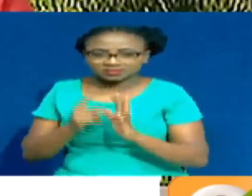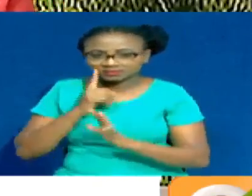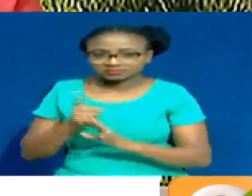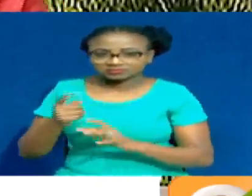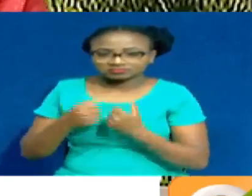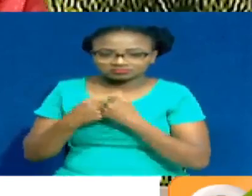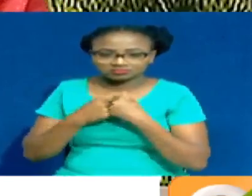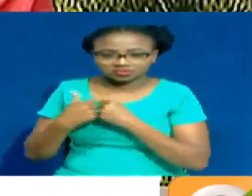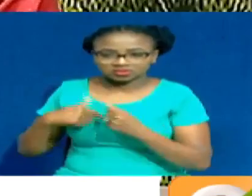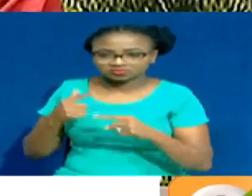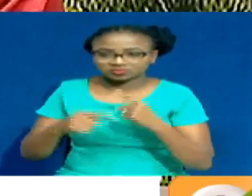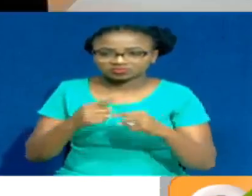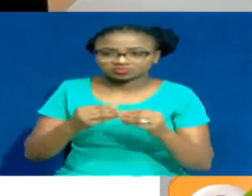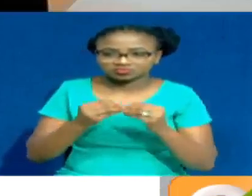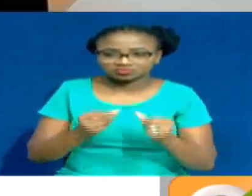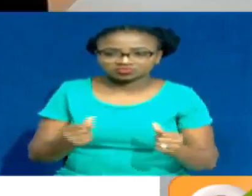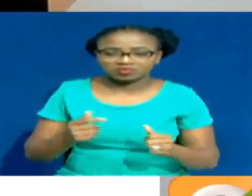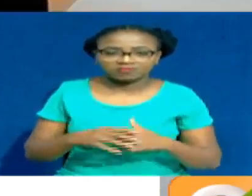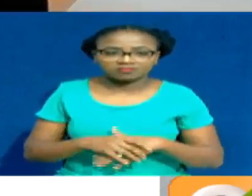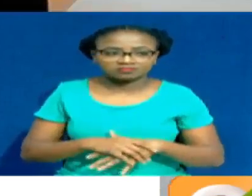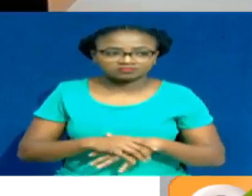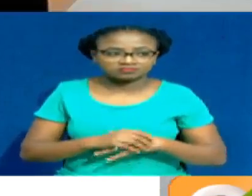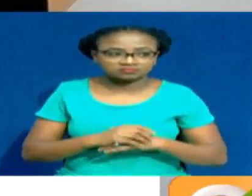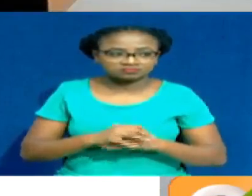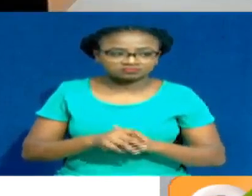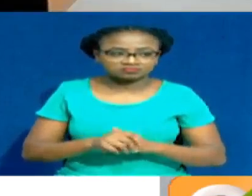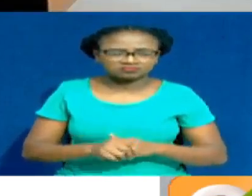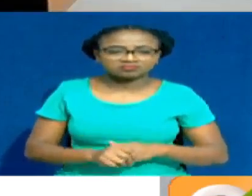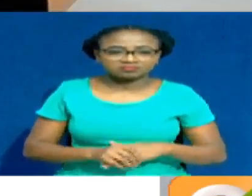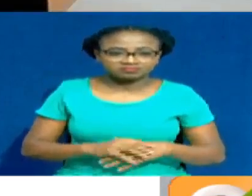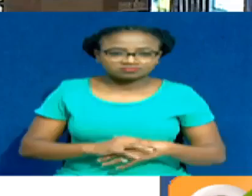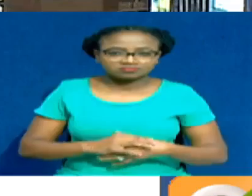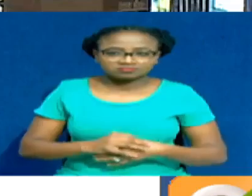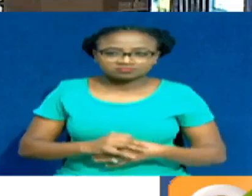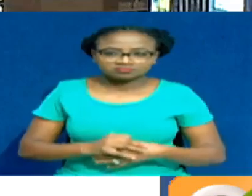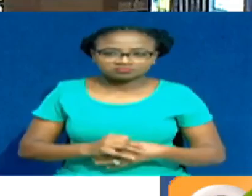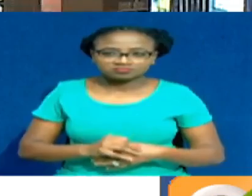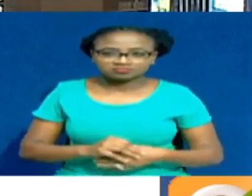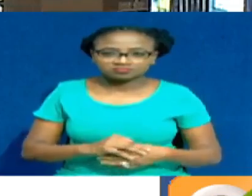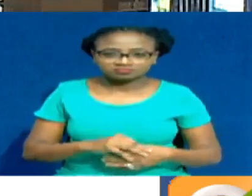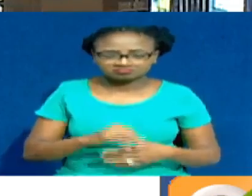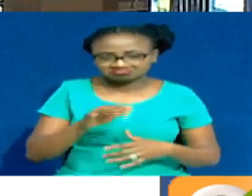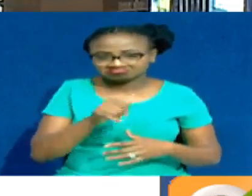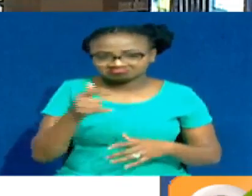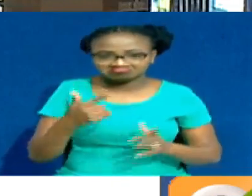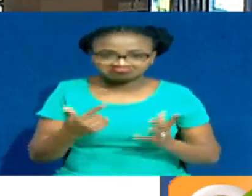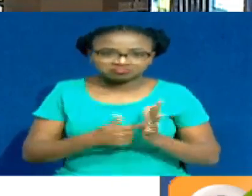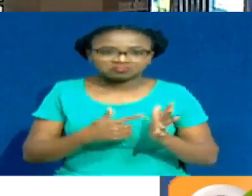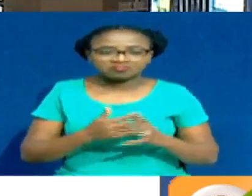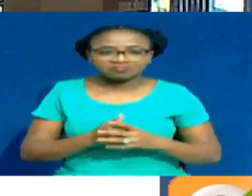continue to struggle with as government. Madam CS, I want us to talk about scenarios moving forward. When Adi SASA is operational across the